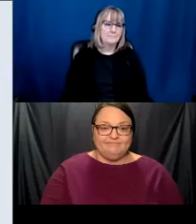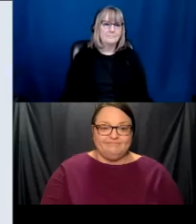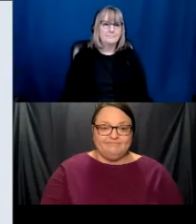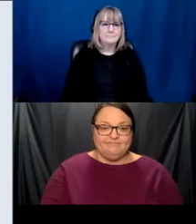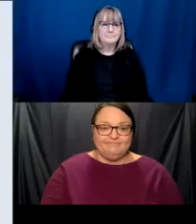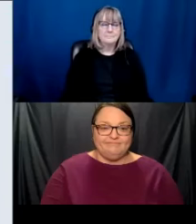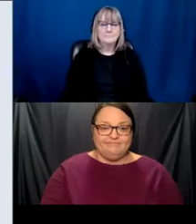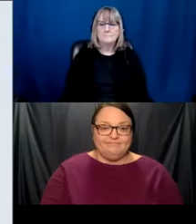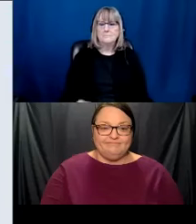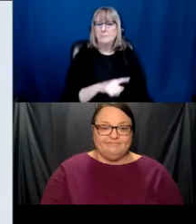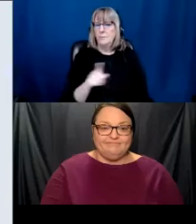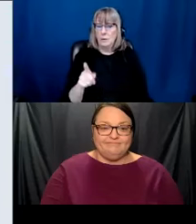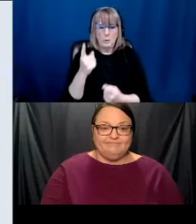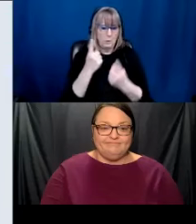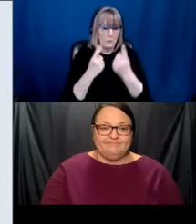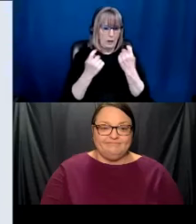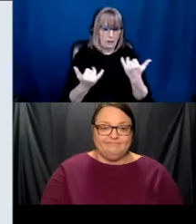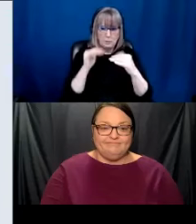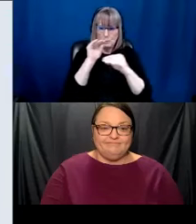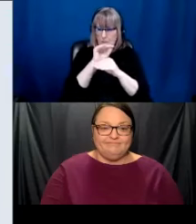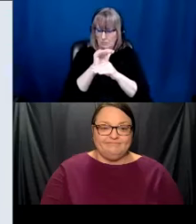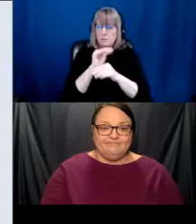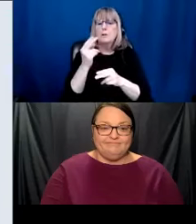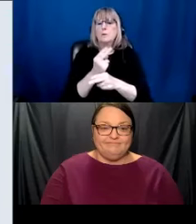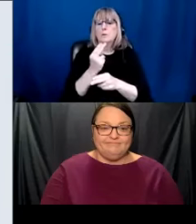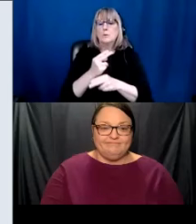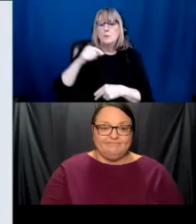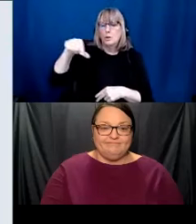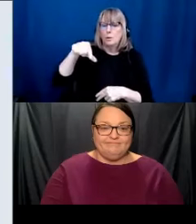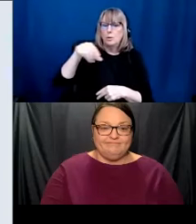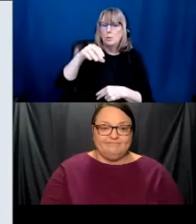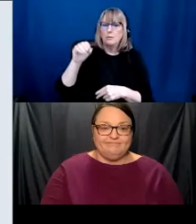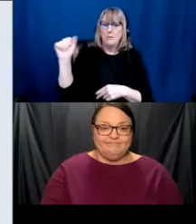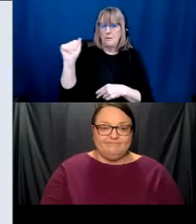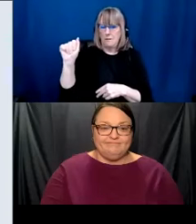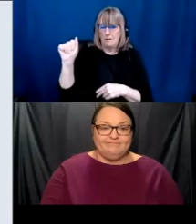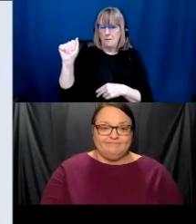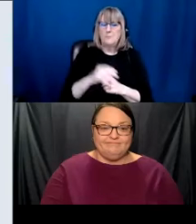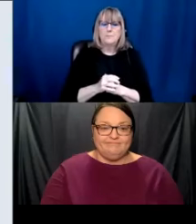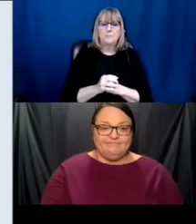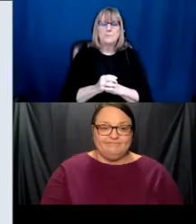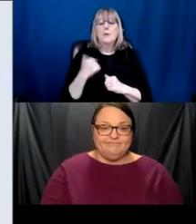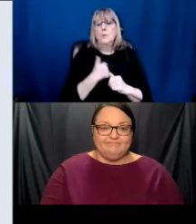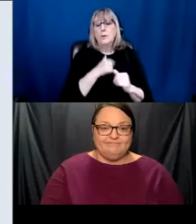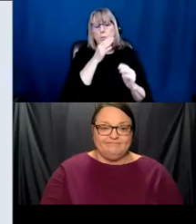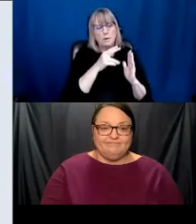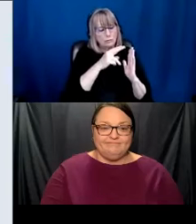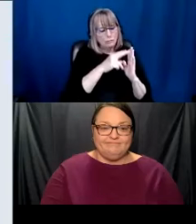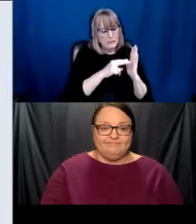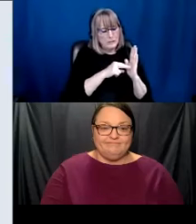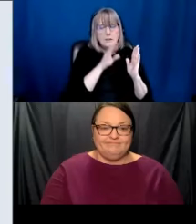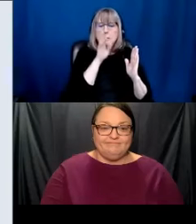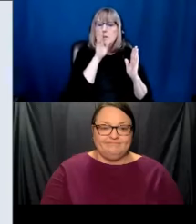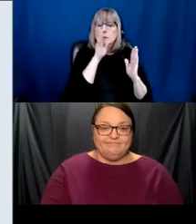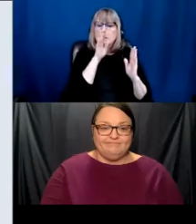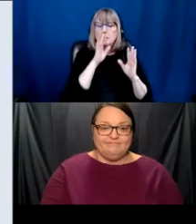So if you have questions tonight, please use the Q&A box. We will read these questions out loud and